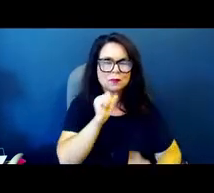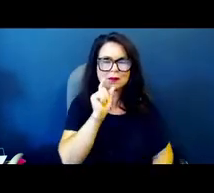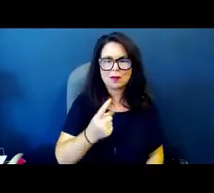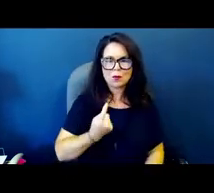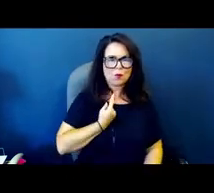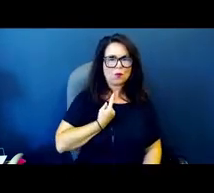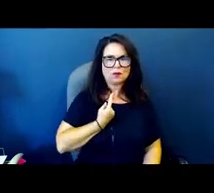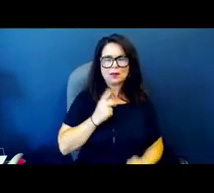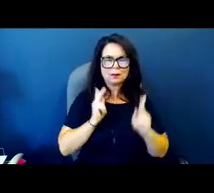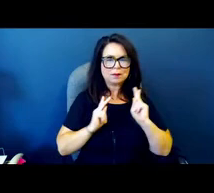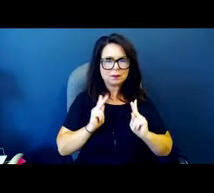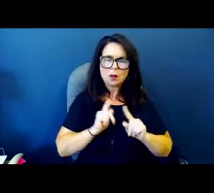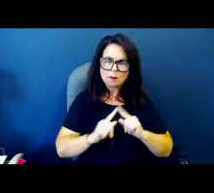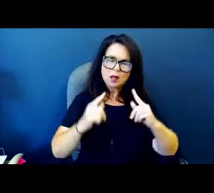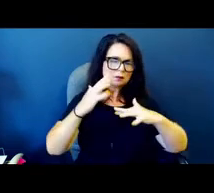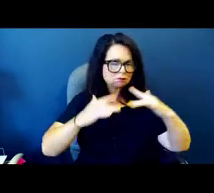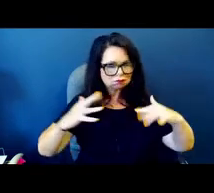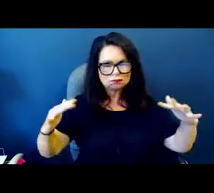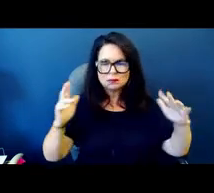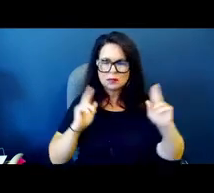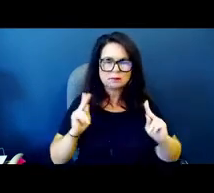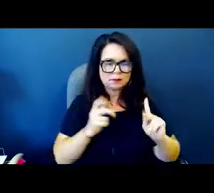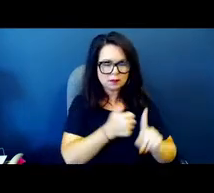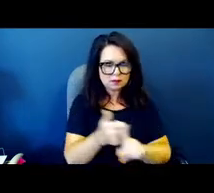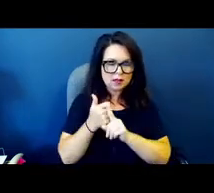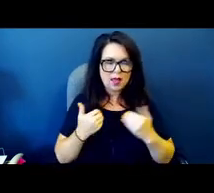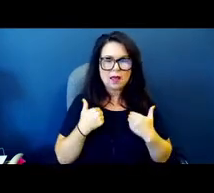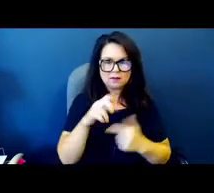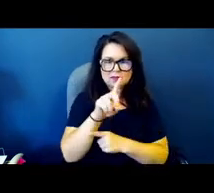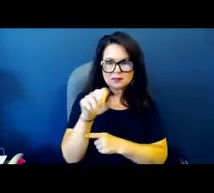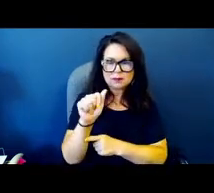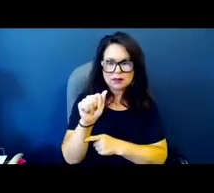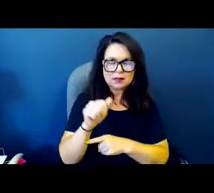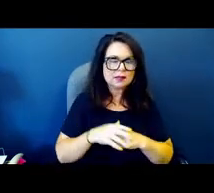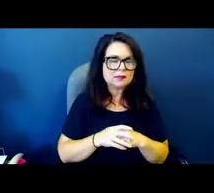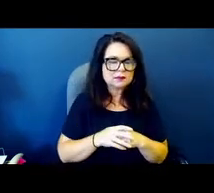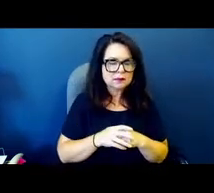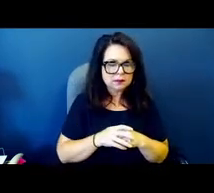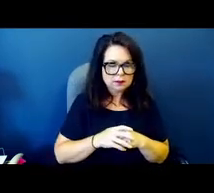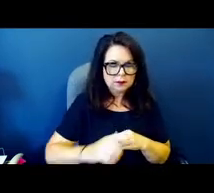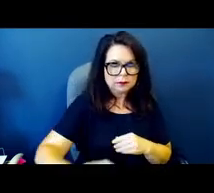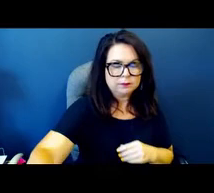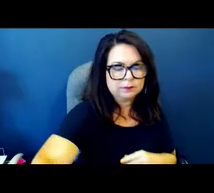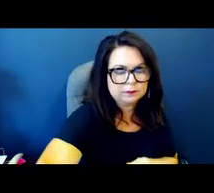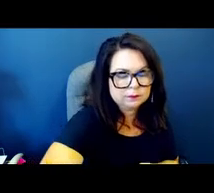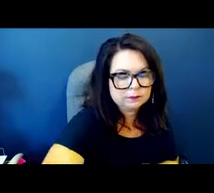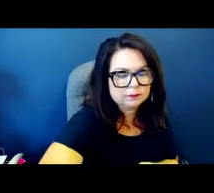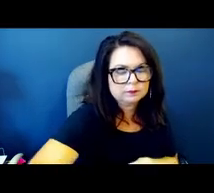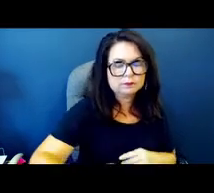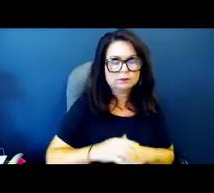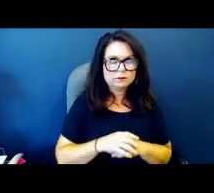all different types of disabilities. Right. And as other people have pointed out, the